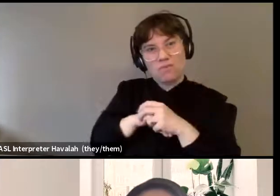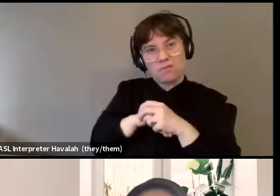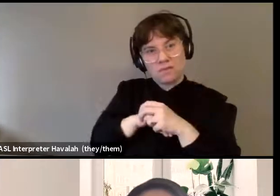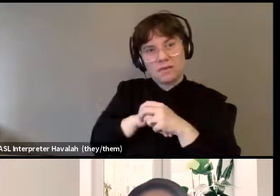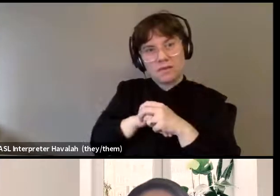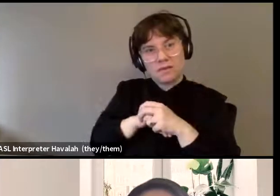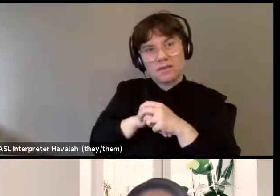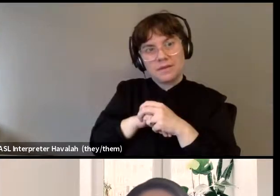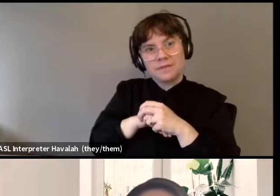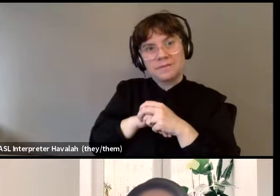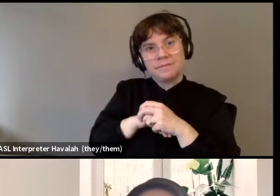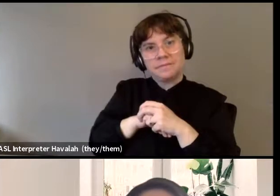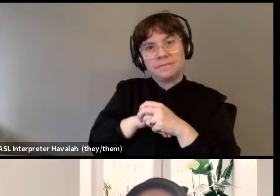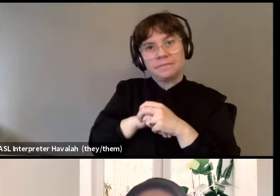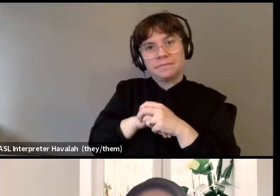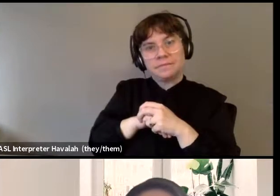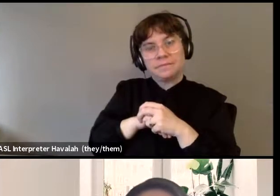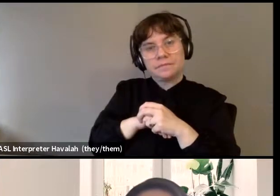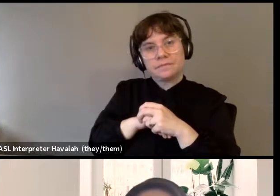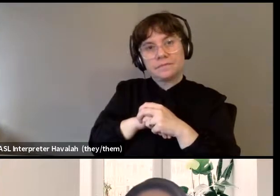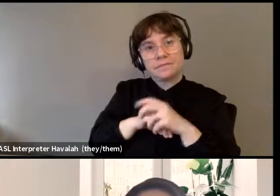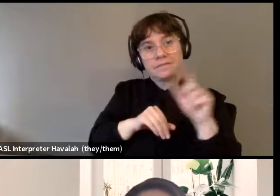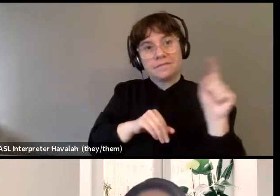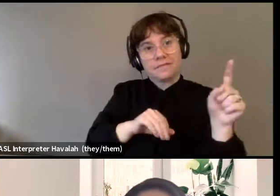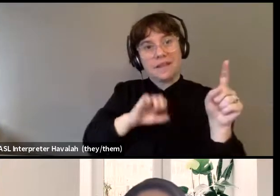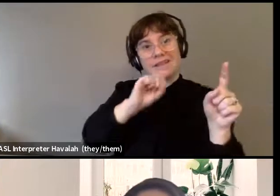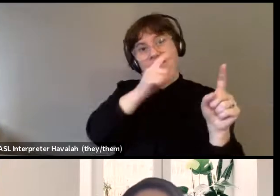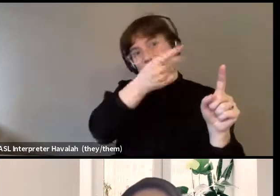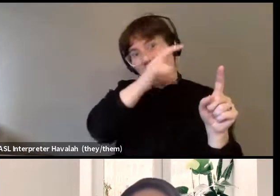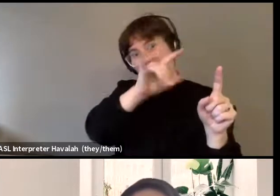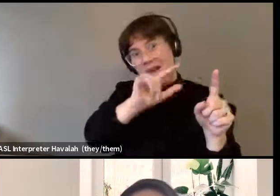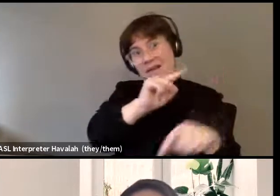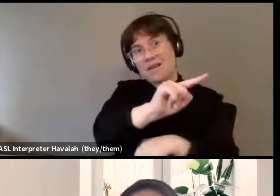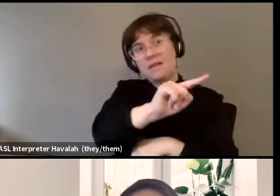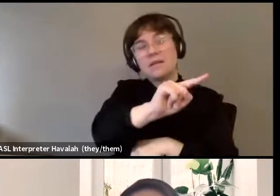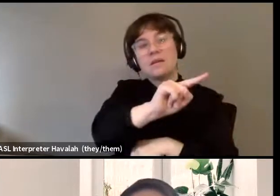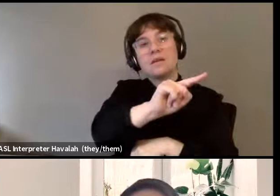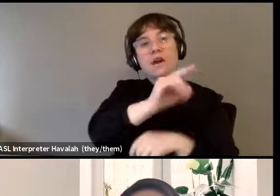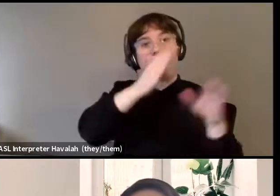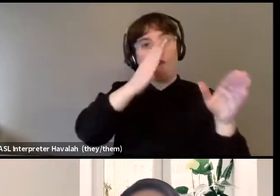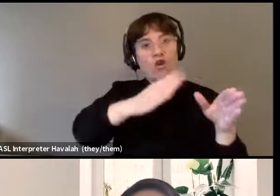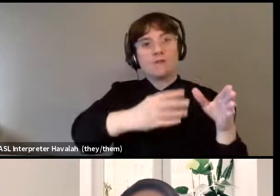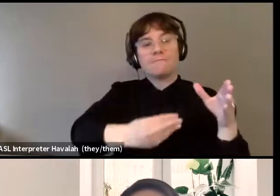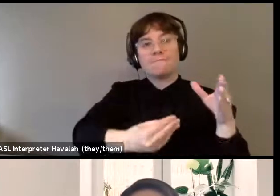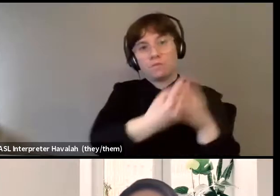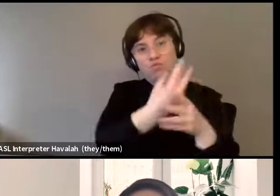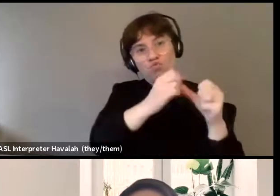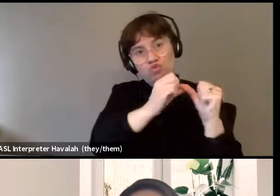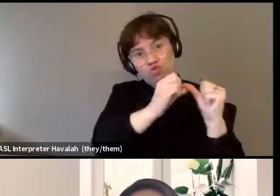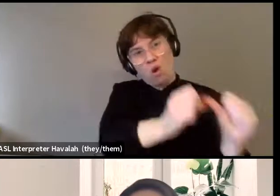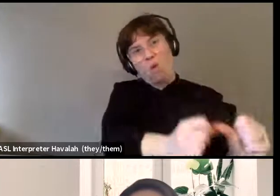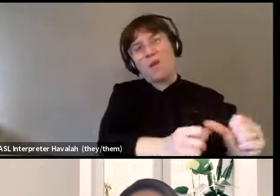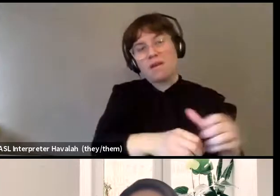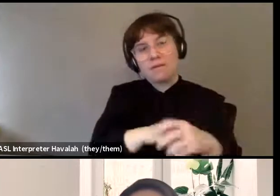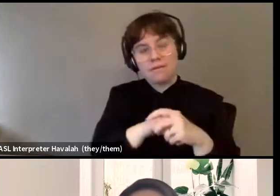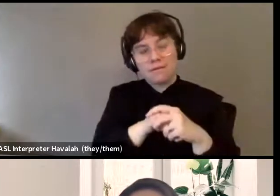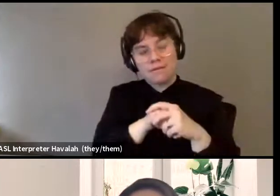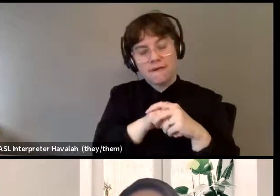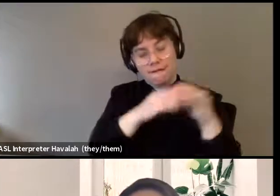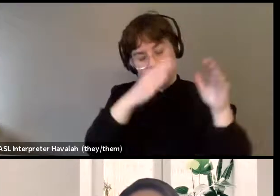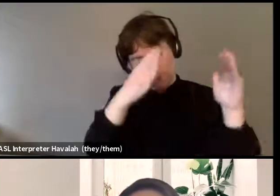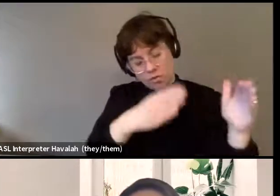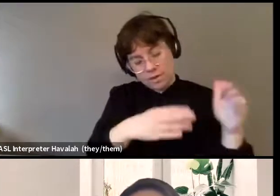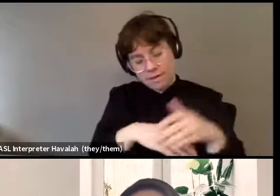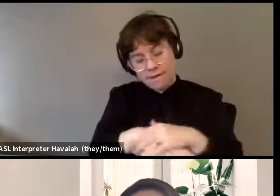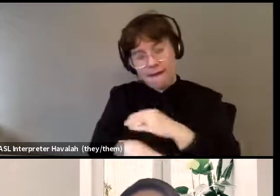And so on this supply side, if we're really focused on sustainable growing practices, if we're really focused